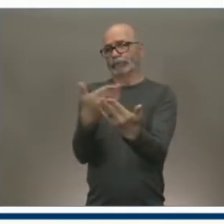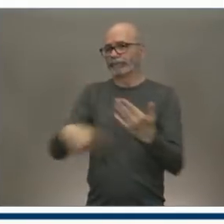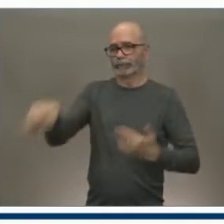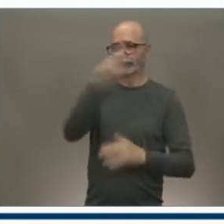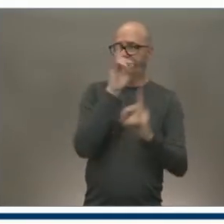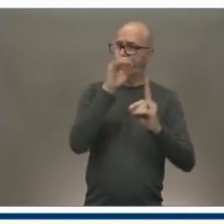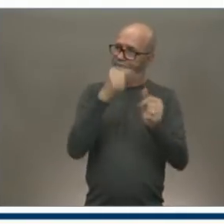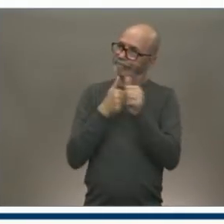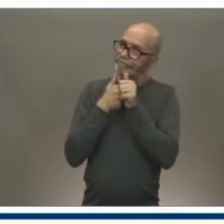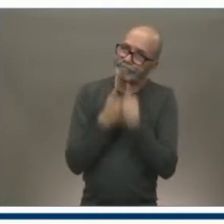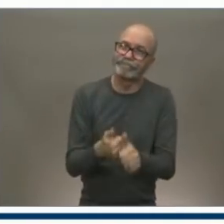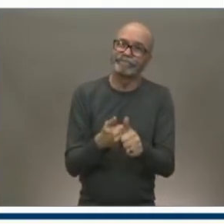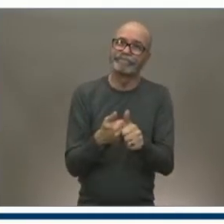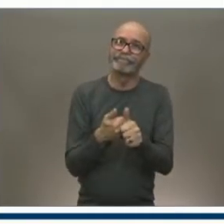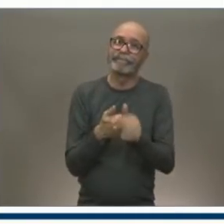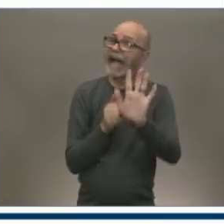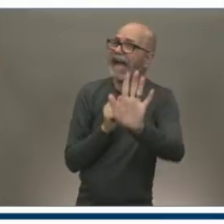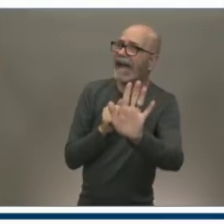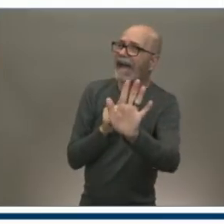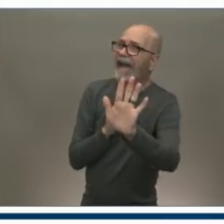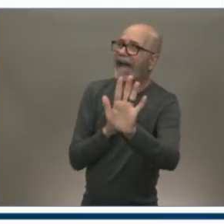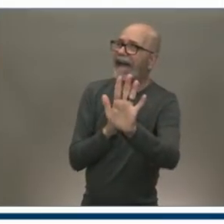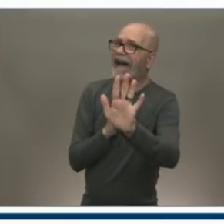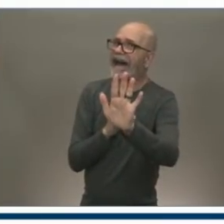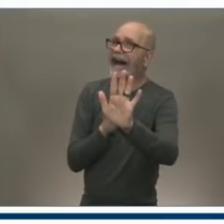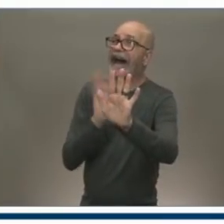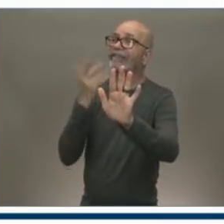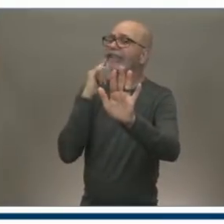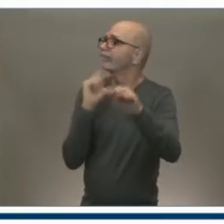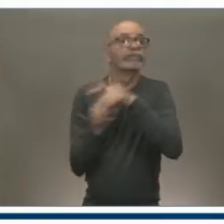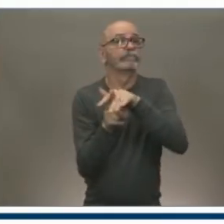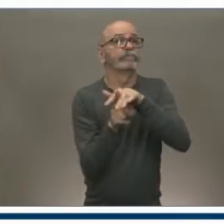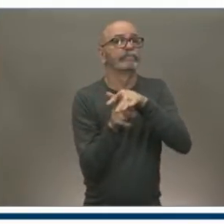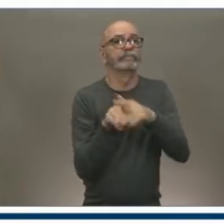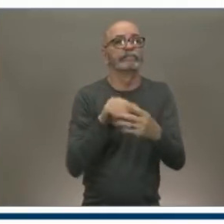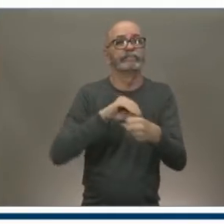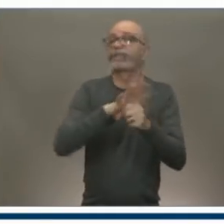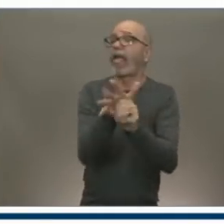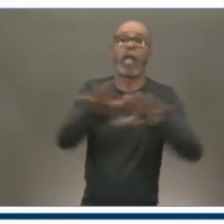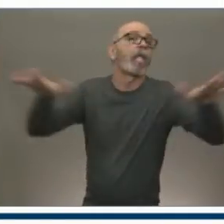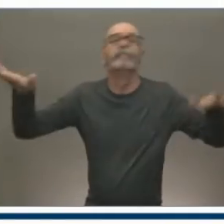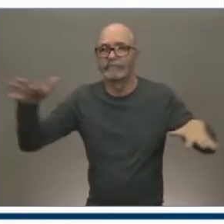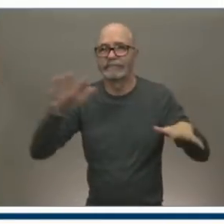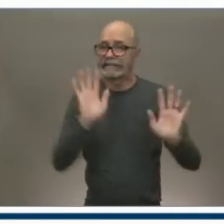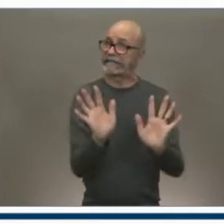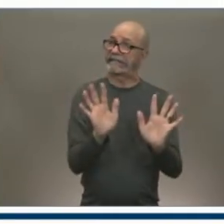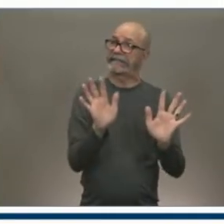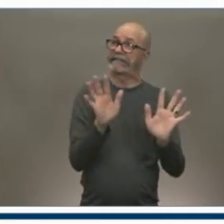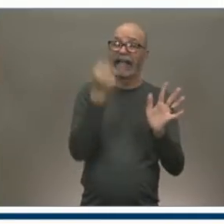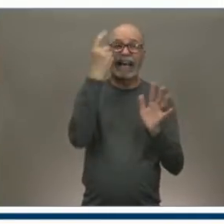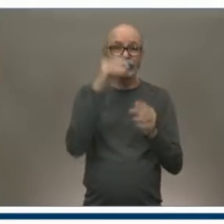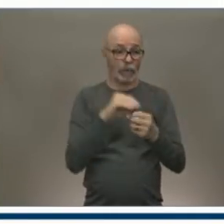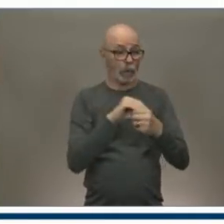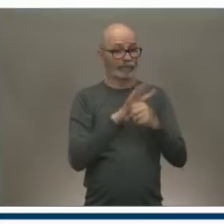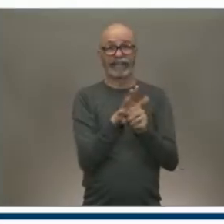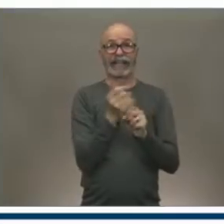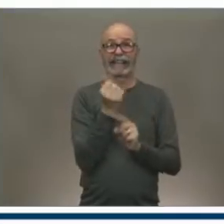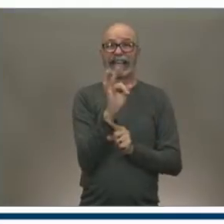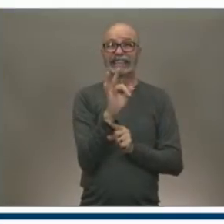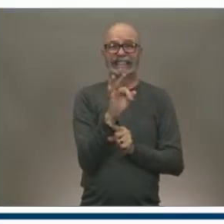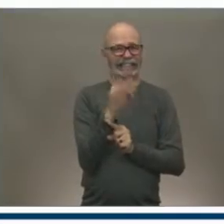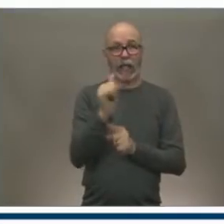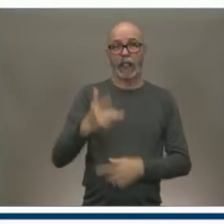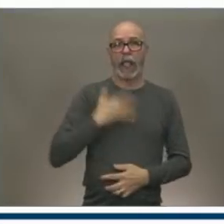could change quickly. We have to keep reminding ourselves of that. COVID-19 is still very much around us in other parts